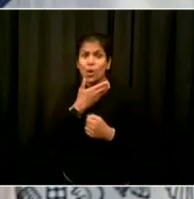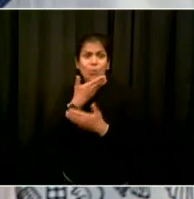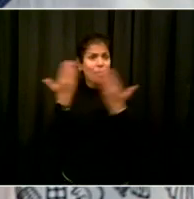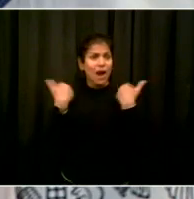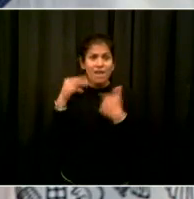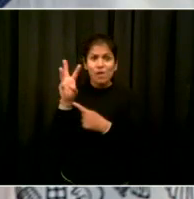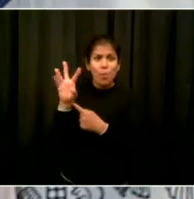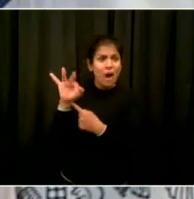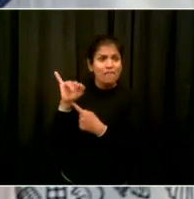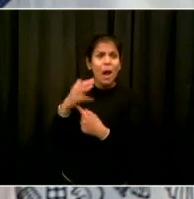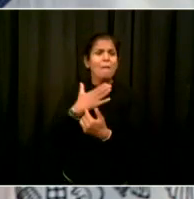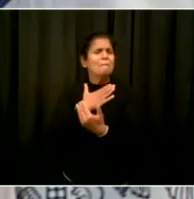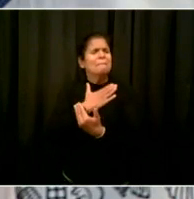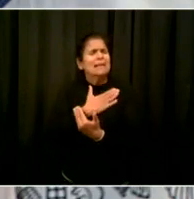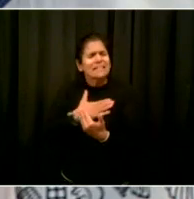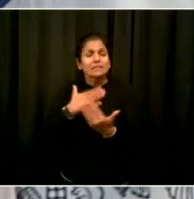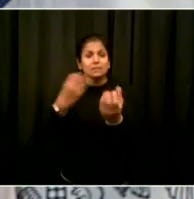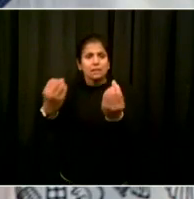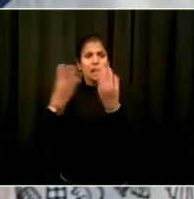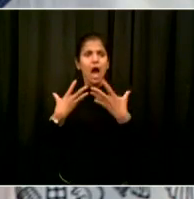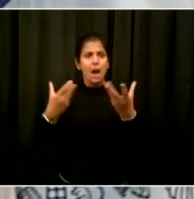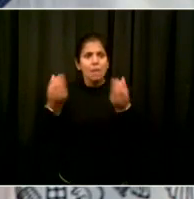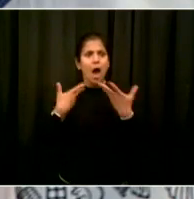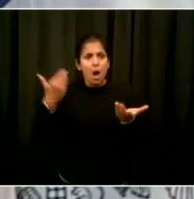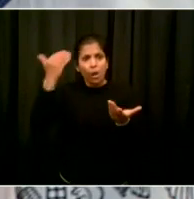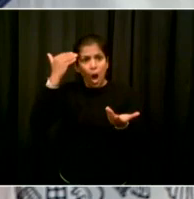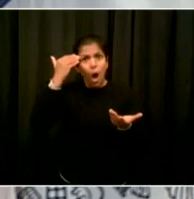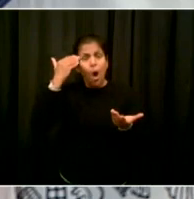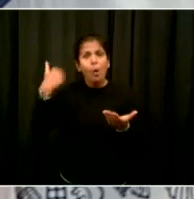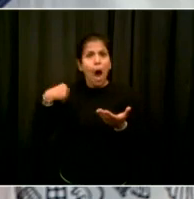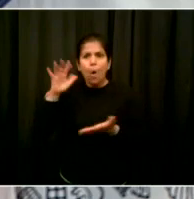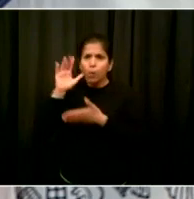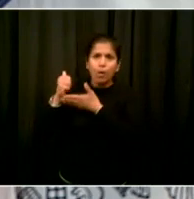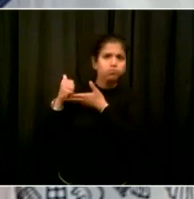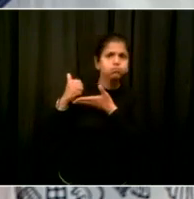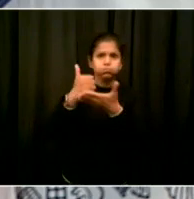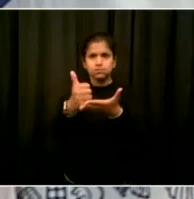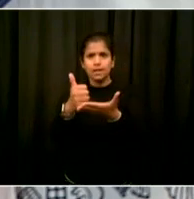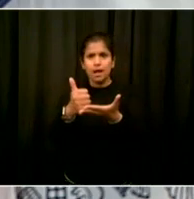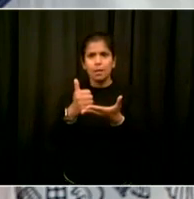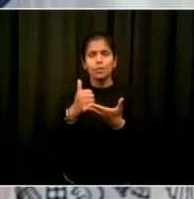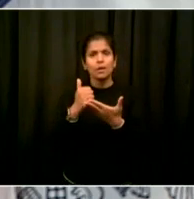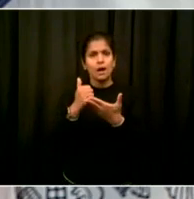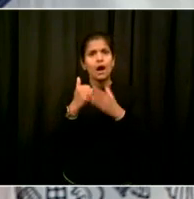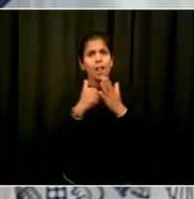matter of a day or two, we can get the service turned on to make sure that that child can learn.